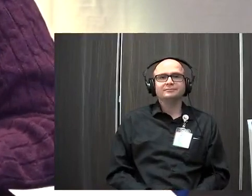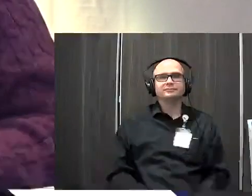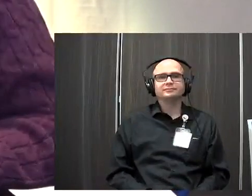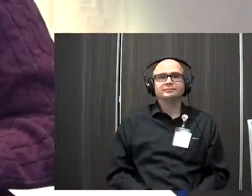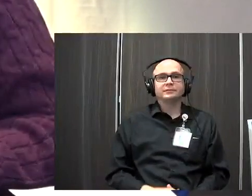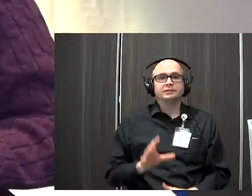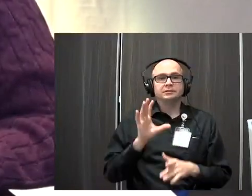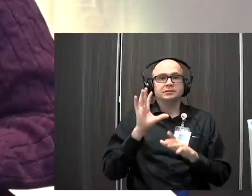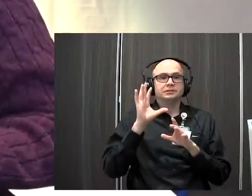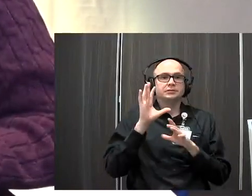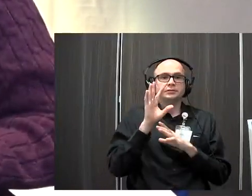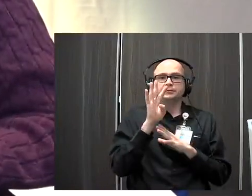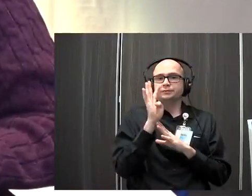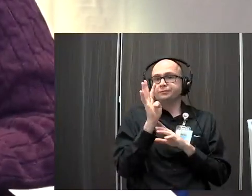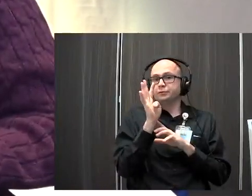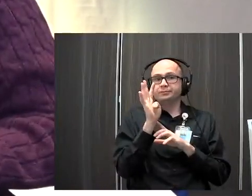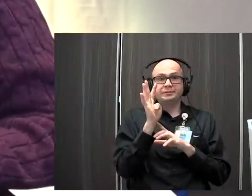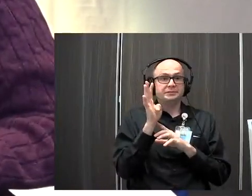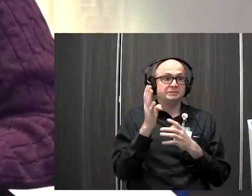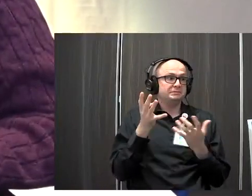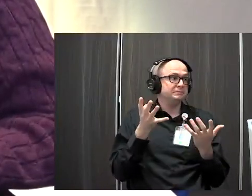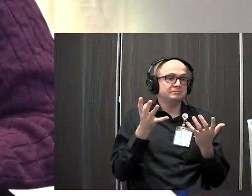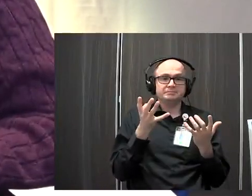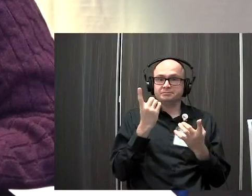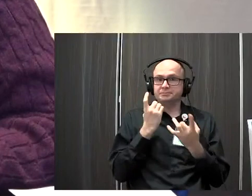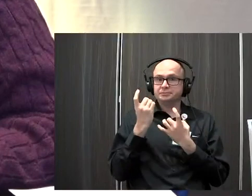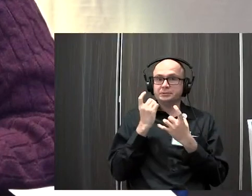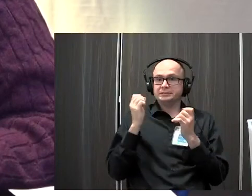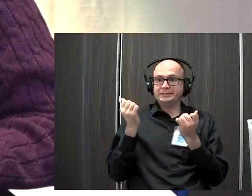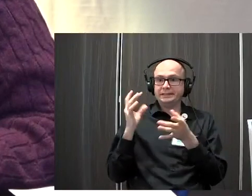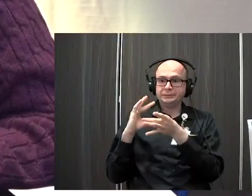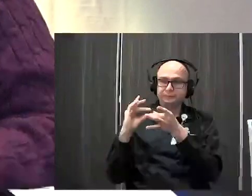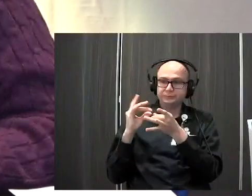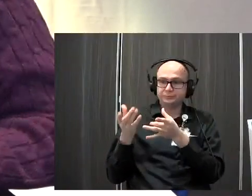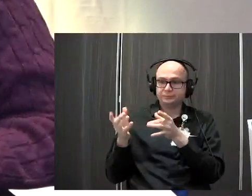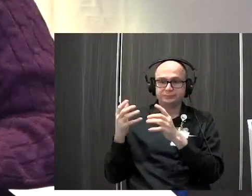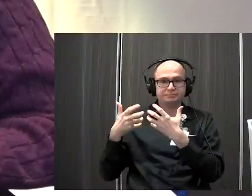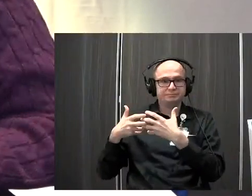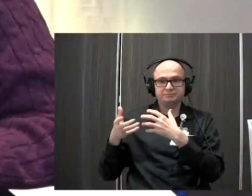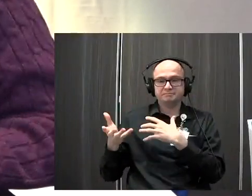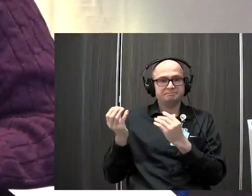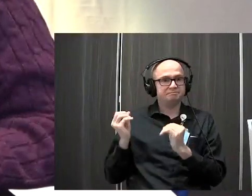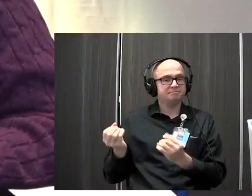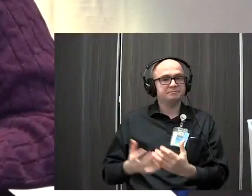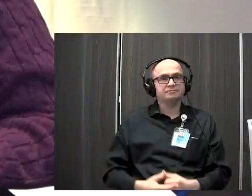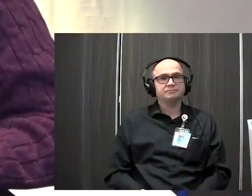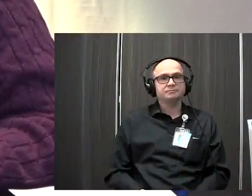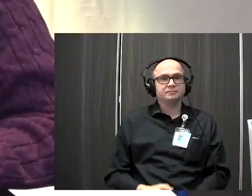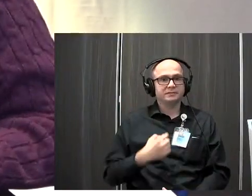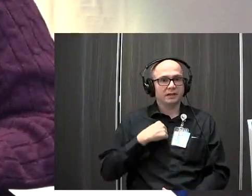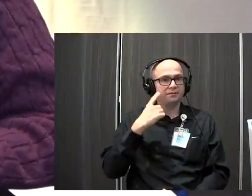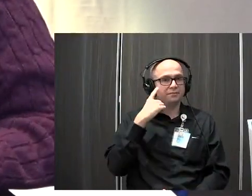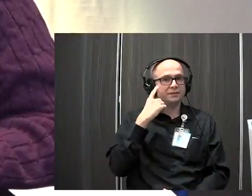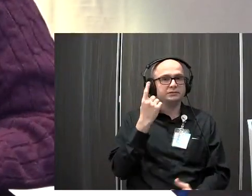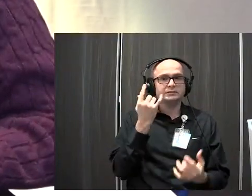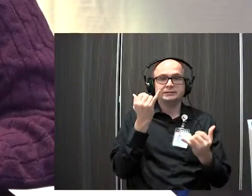Awesome. We have about 4 more minutes. I don't have any questions in the chat at this moment. I think we could also, what we